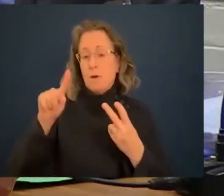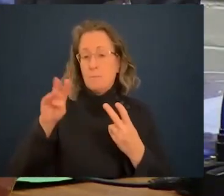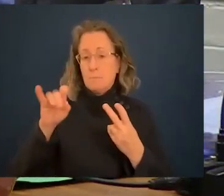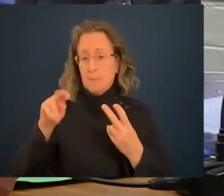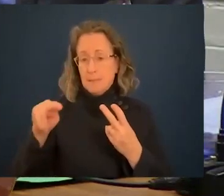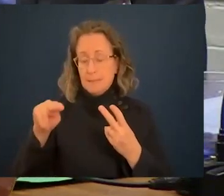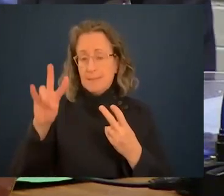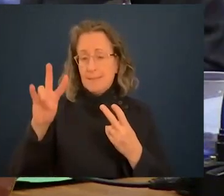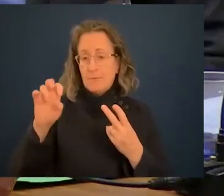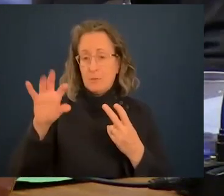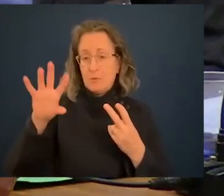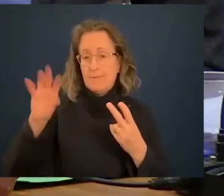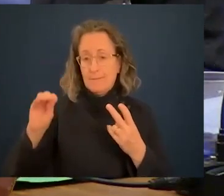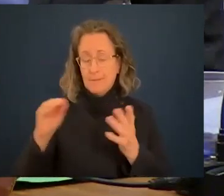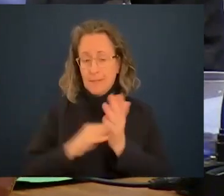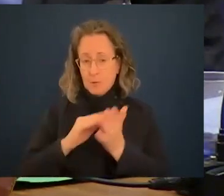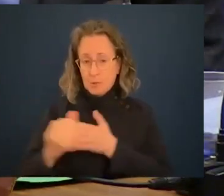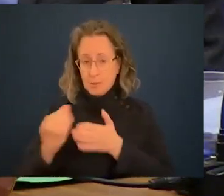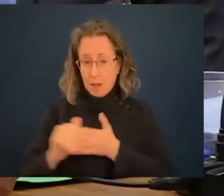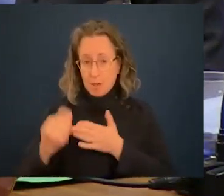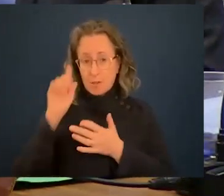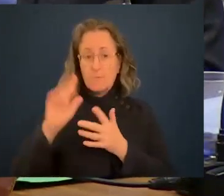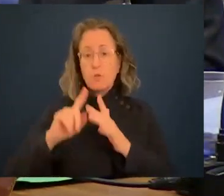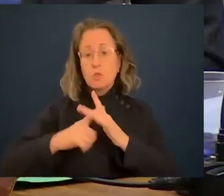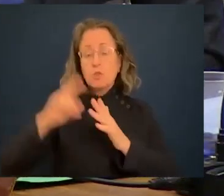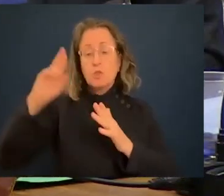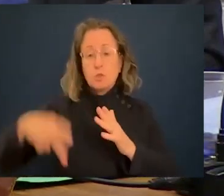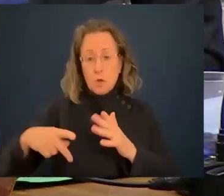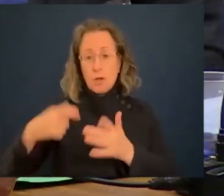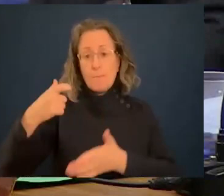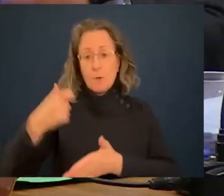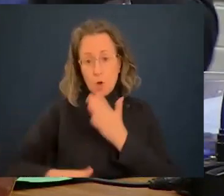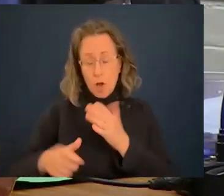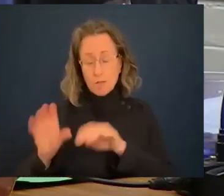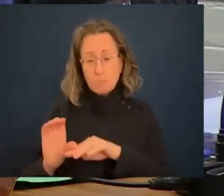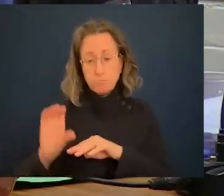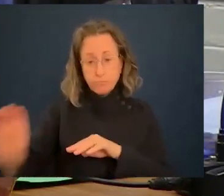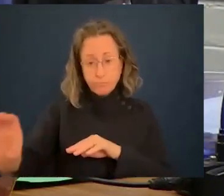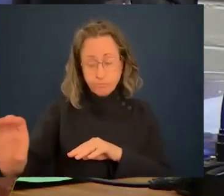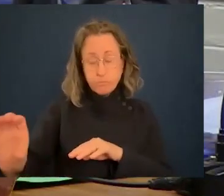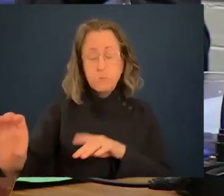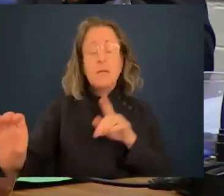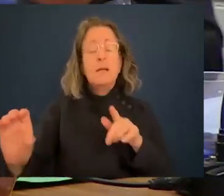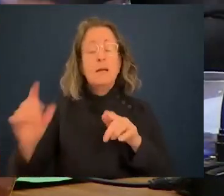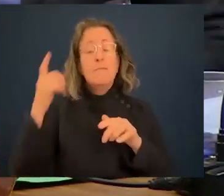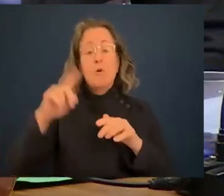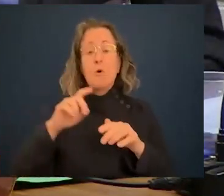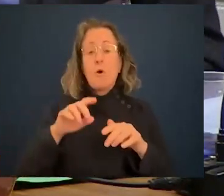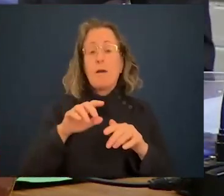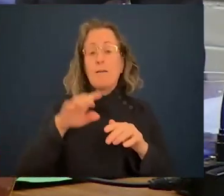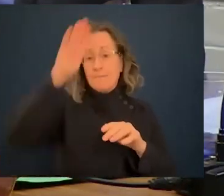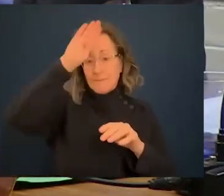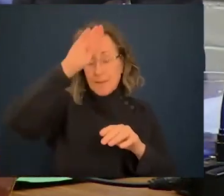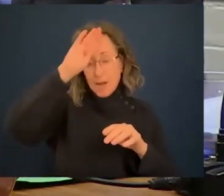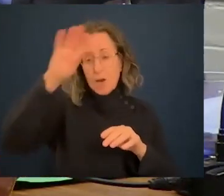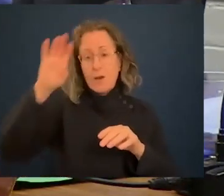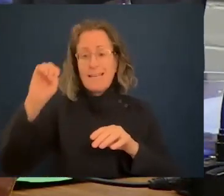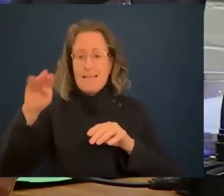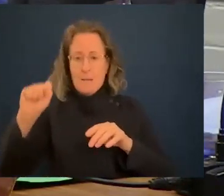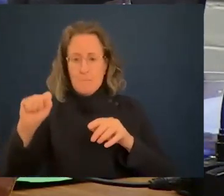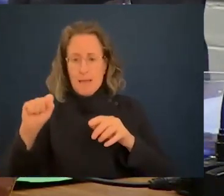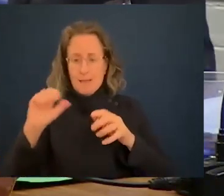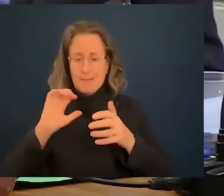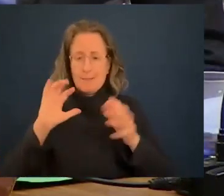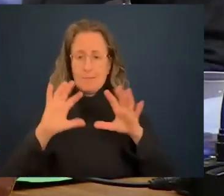for a Fire EMS startup cost set aside the first project would address the Gap in effective response force that we